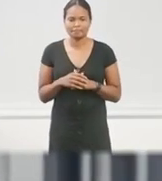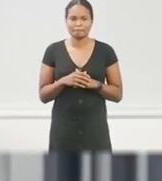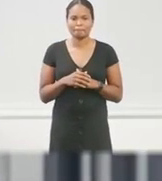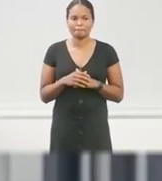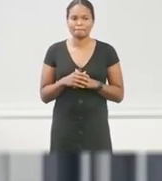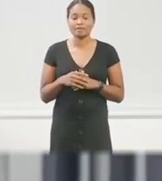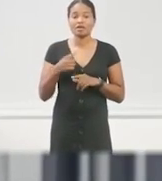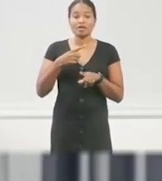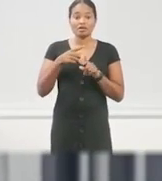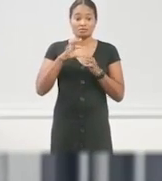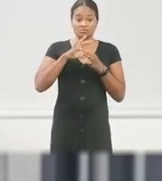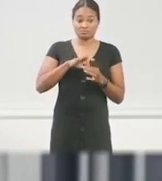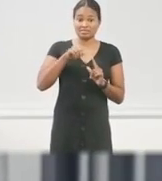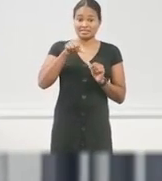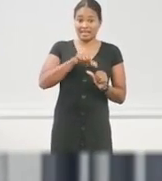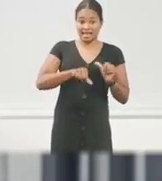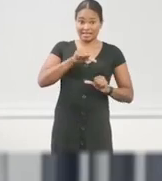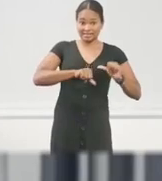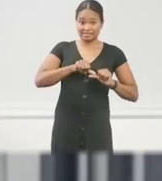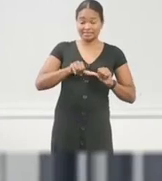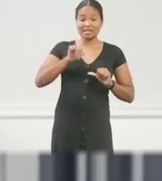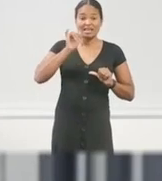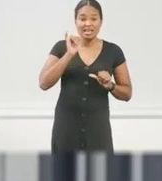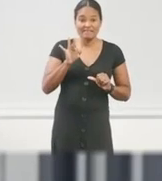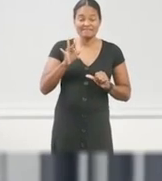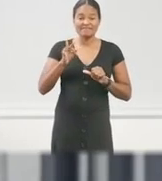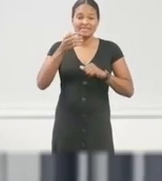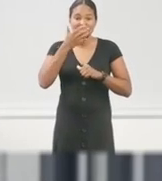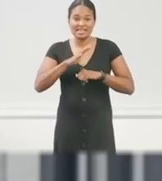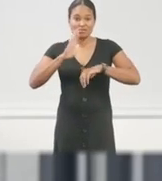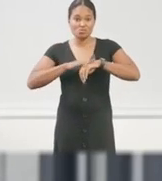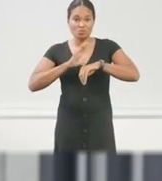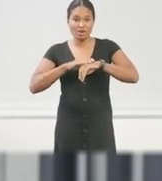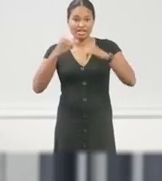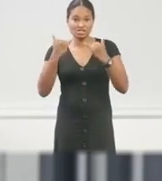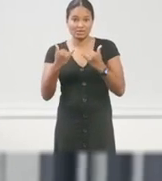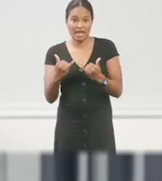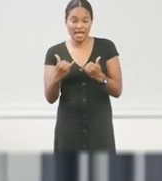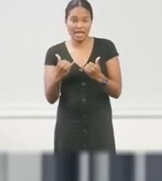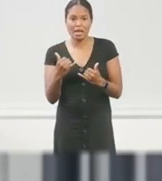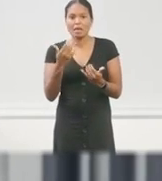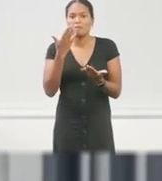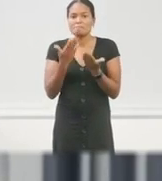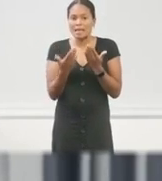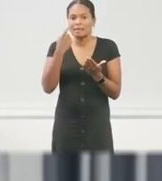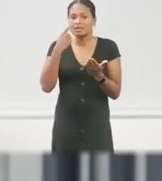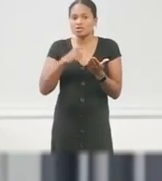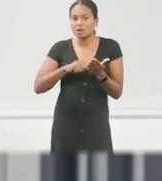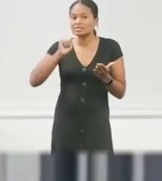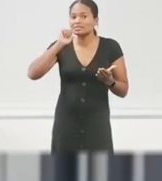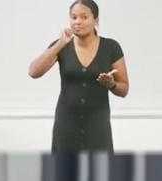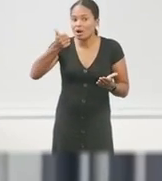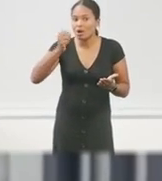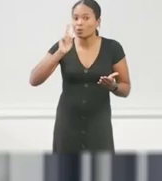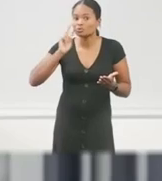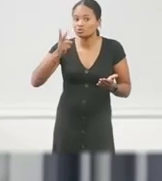heat warning today and a high heat event today, you may not see people in the emergency room until tomorrow or the next day. And so